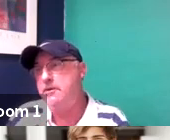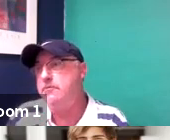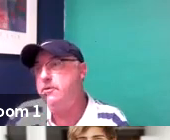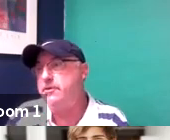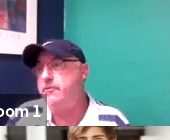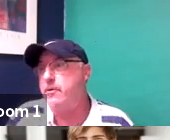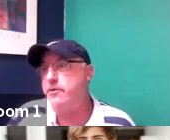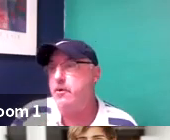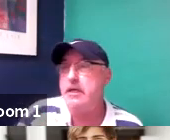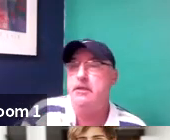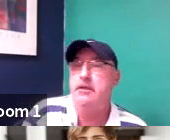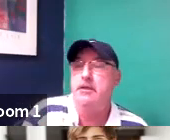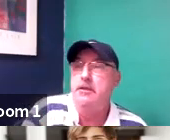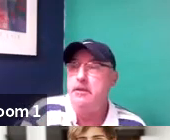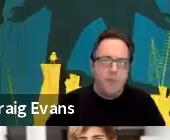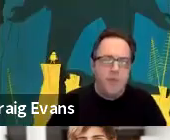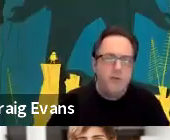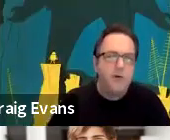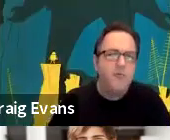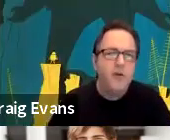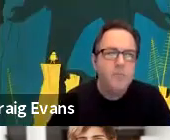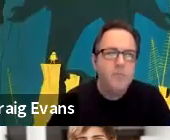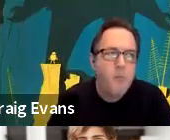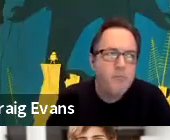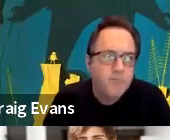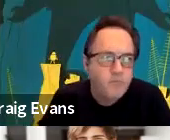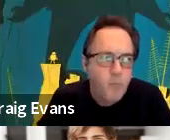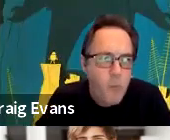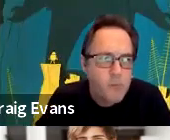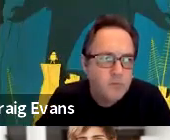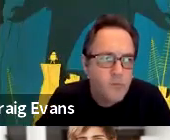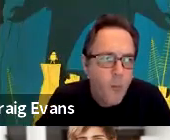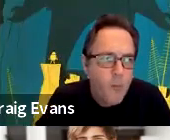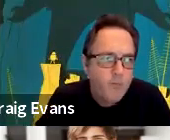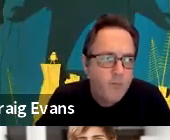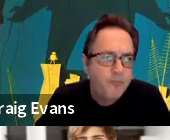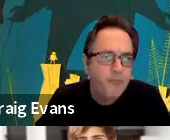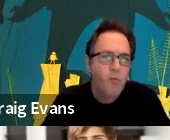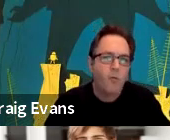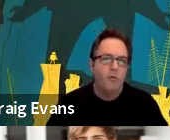is always great. What time is it on Friday? Let me check my